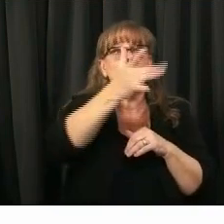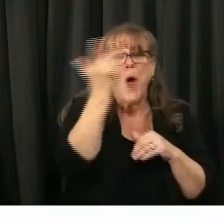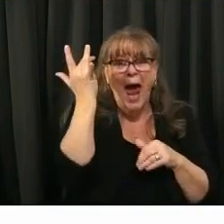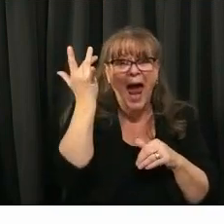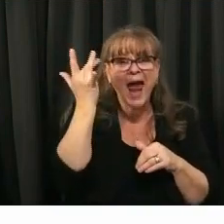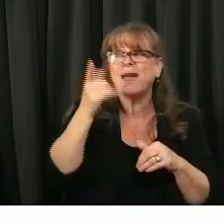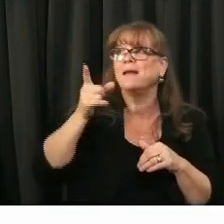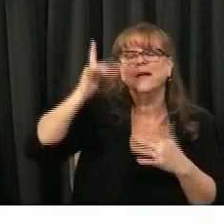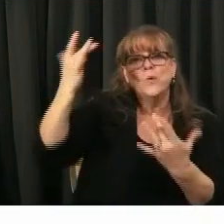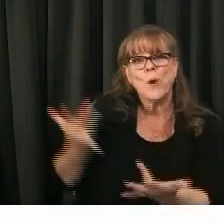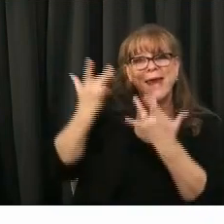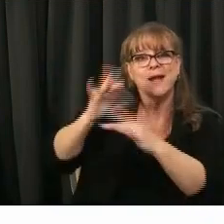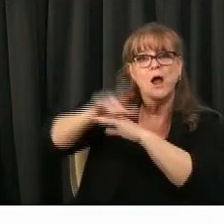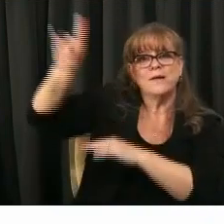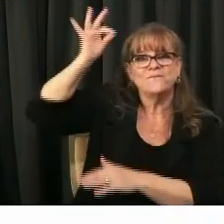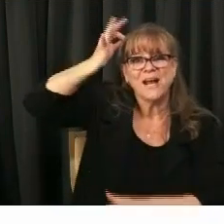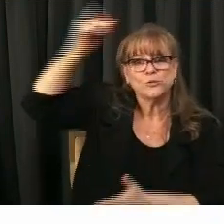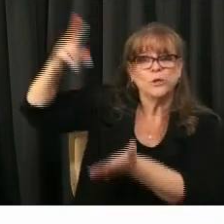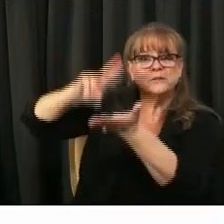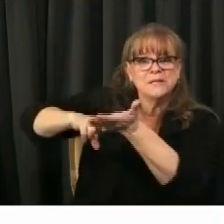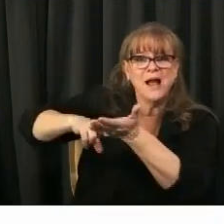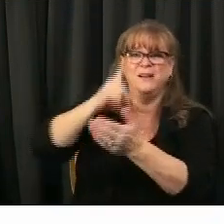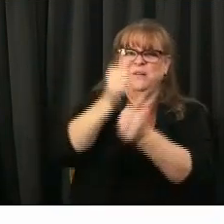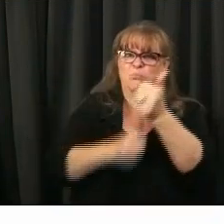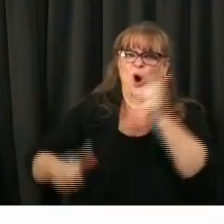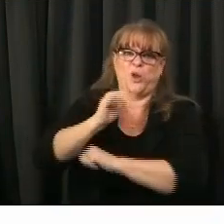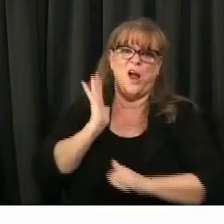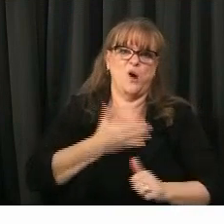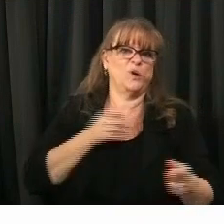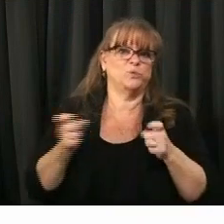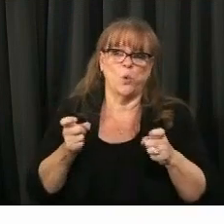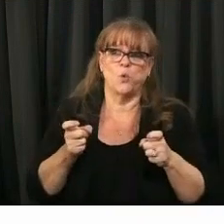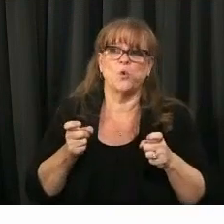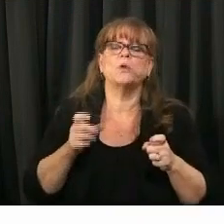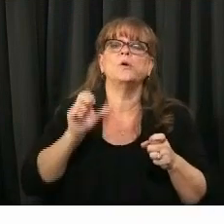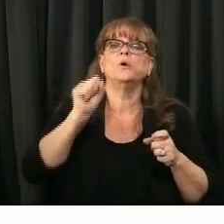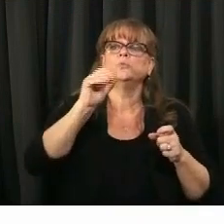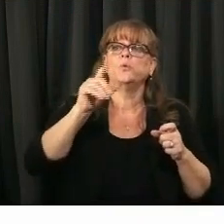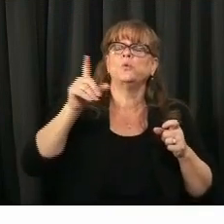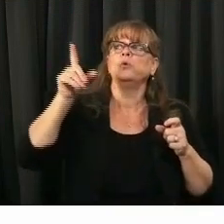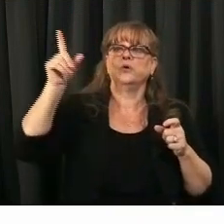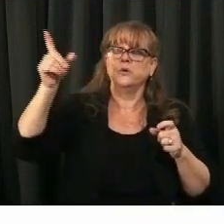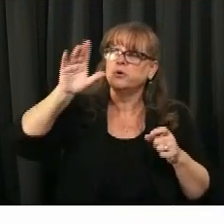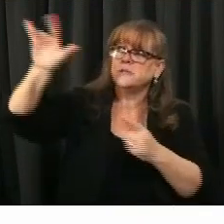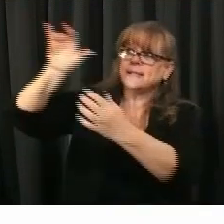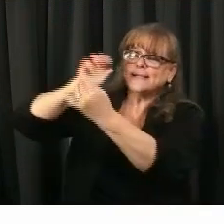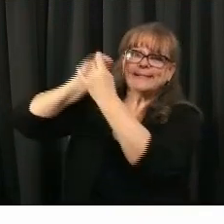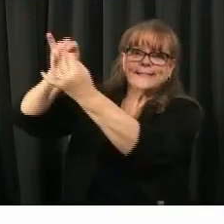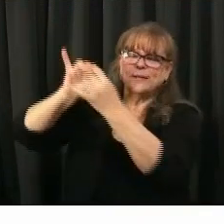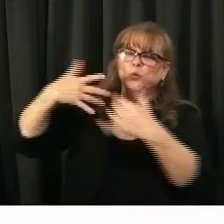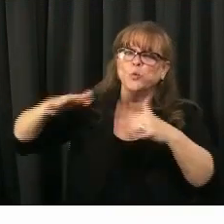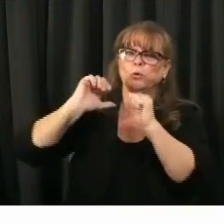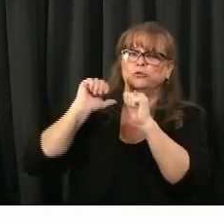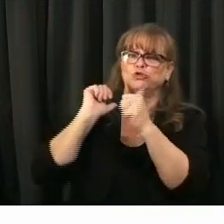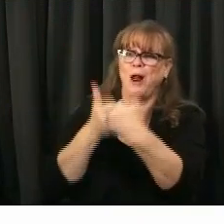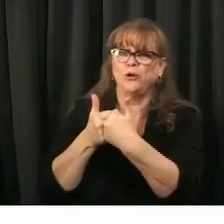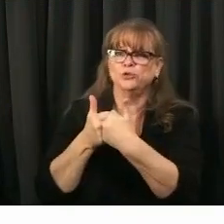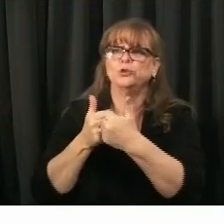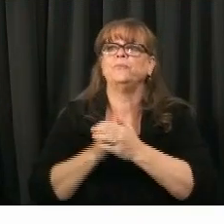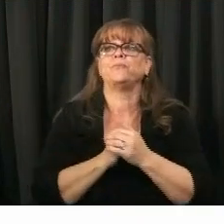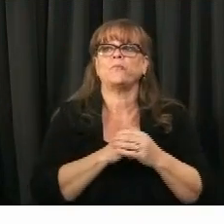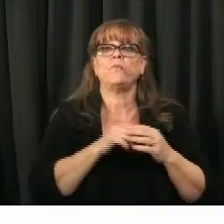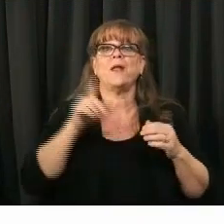control. But even with the challenges they faced and with us being on top of them every step of the way, Walgreens and CVS have now administered